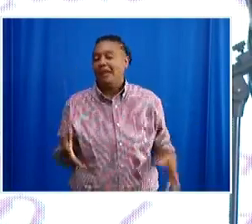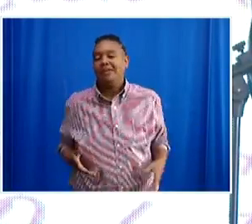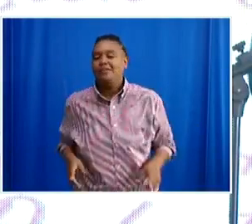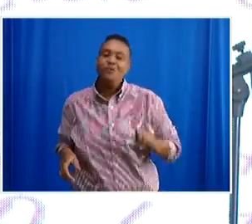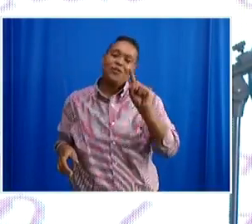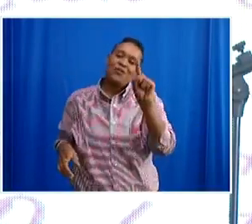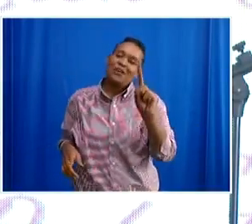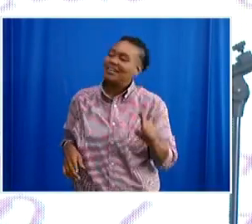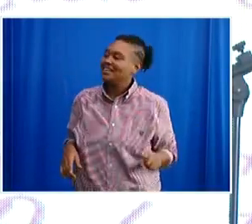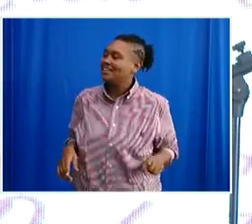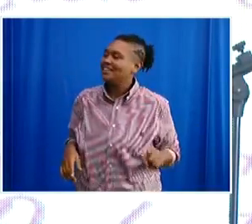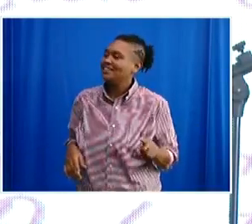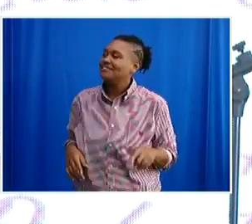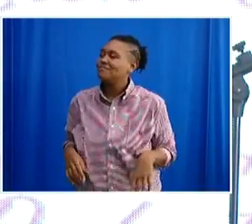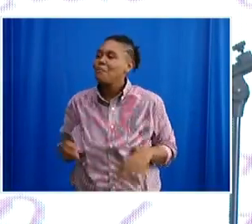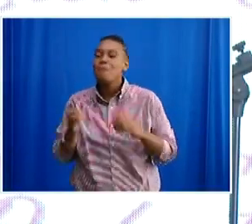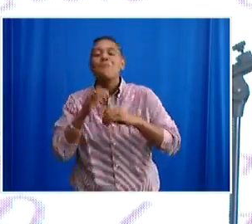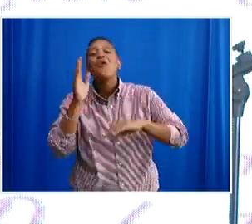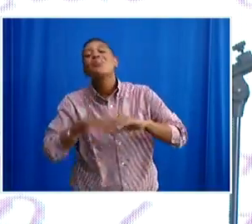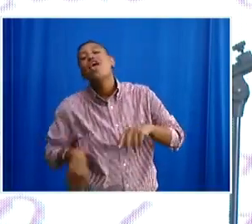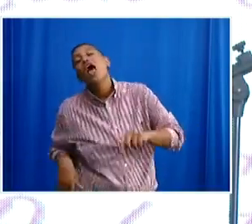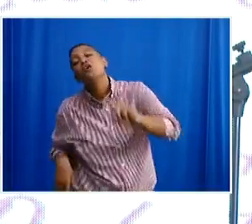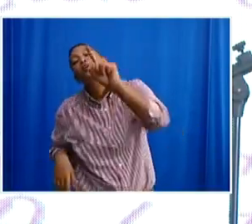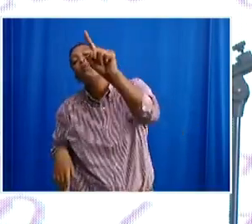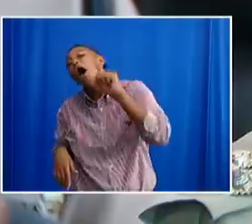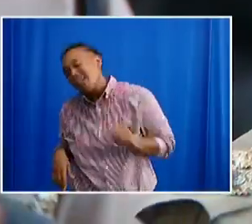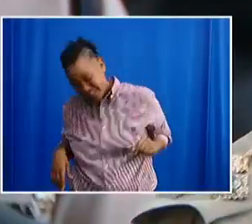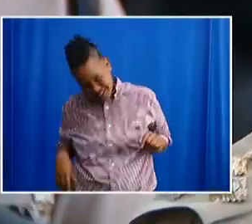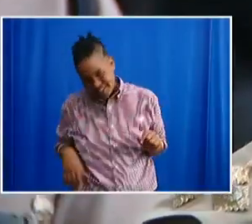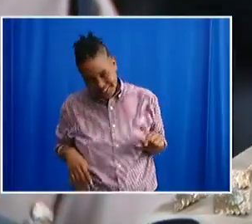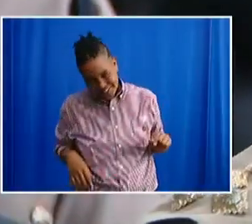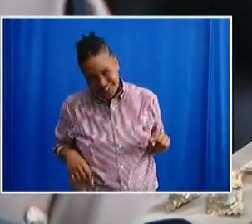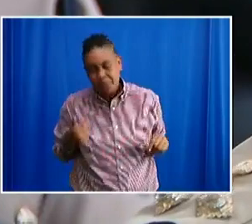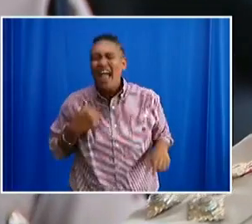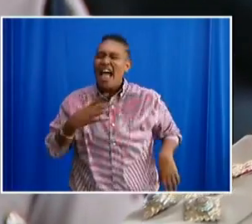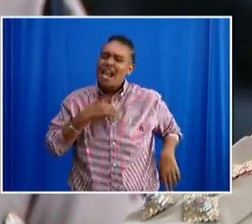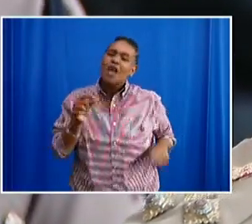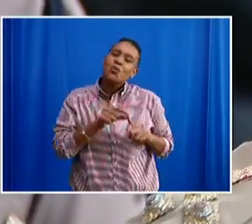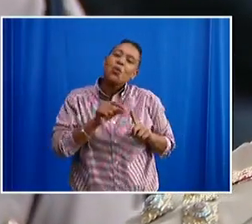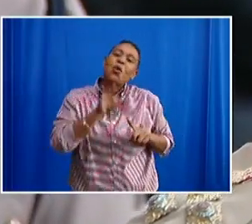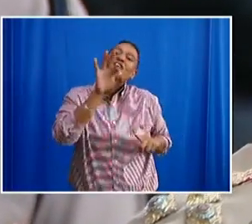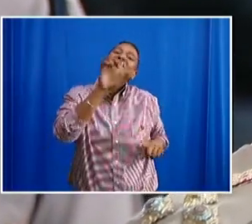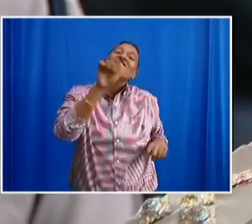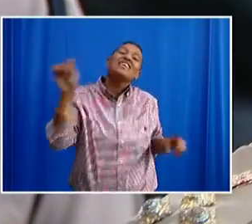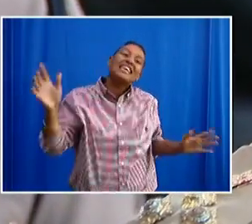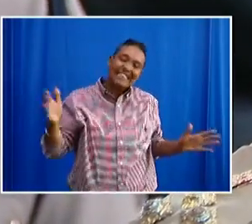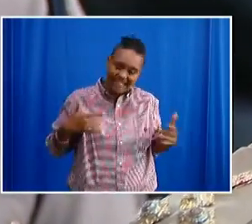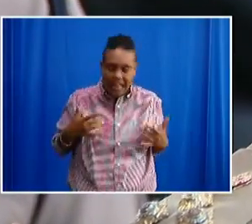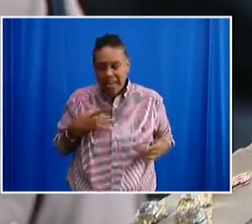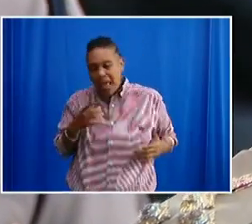More than one. More than one. But I like the word fleet. Sounds right.